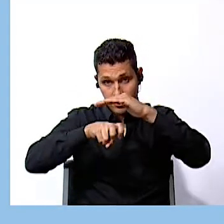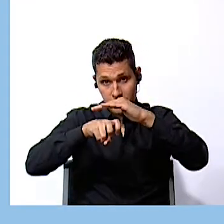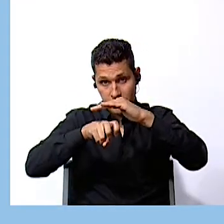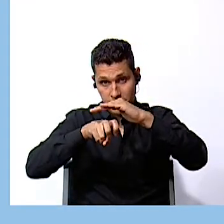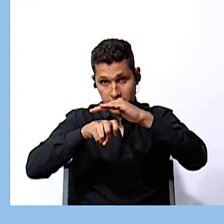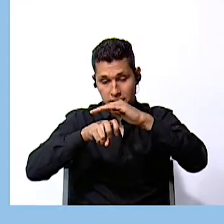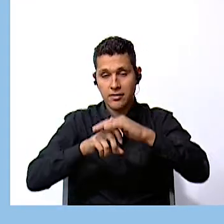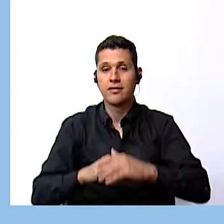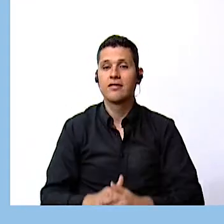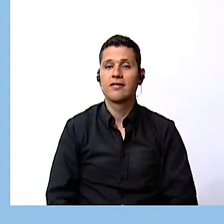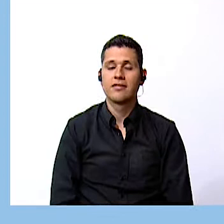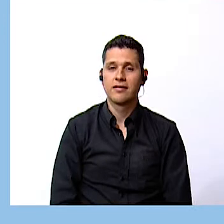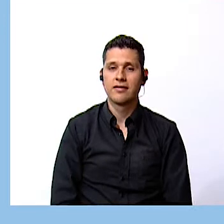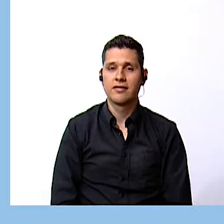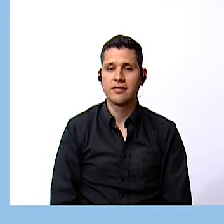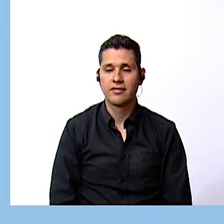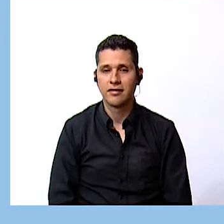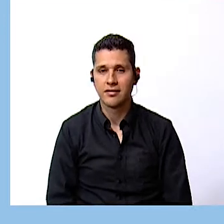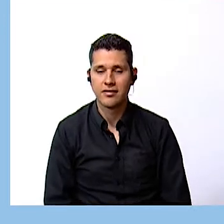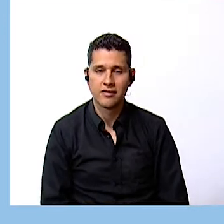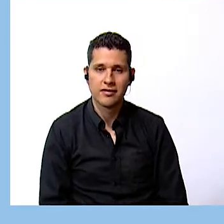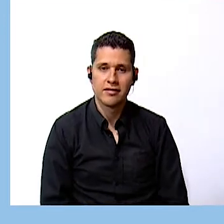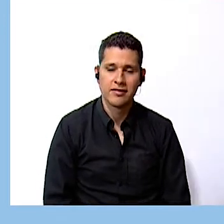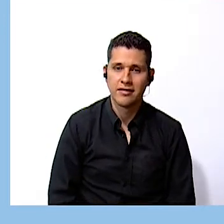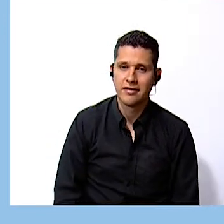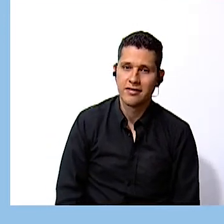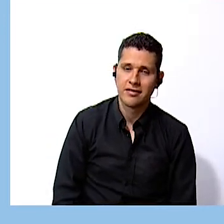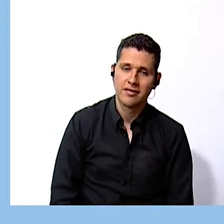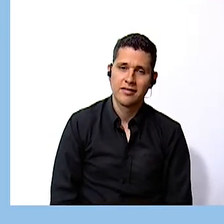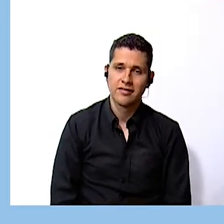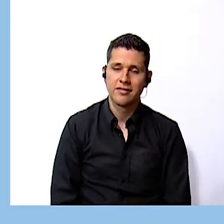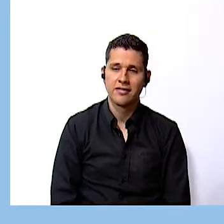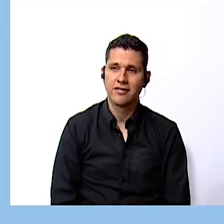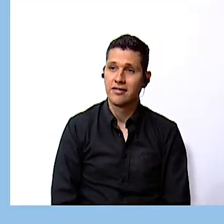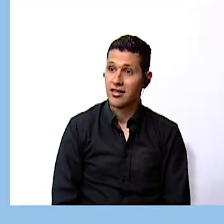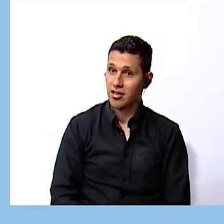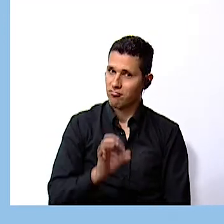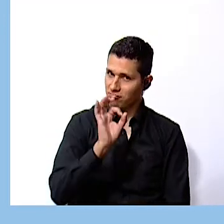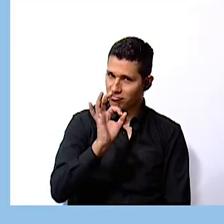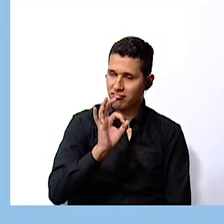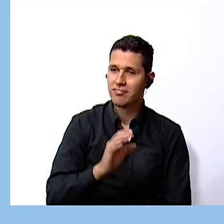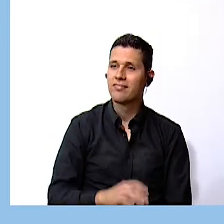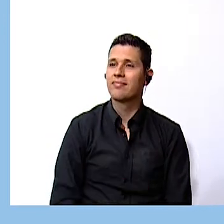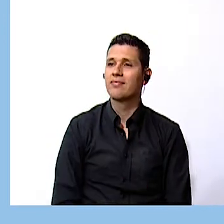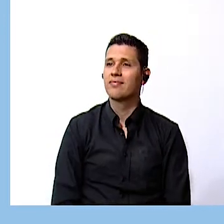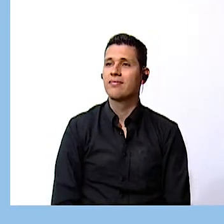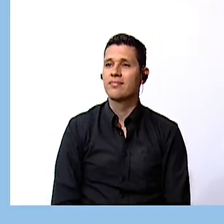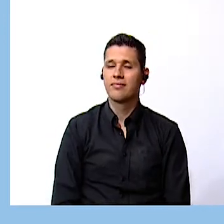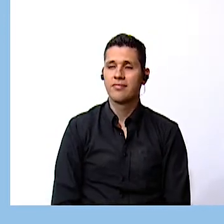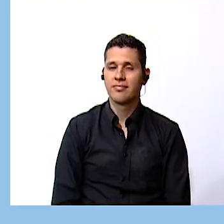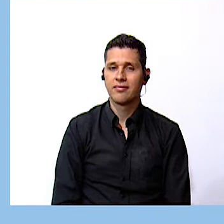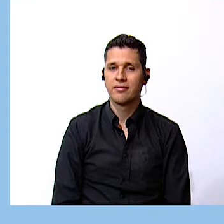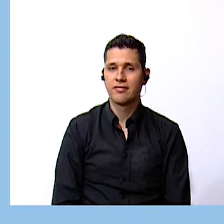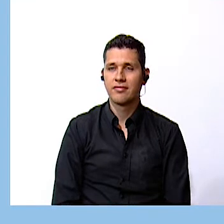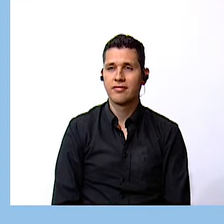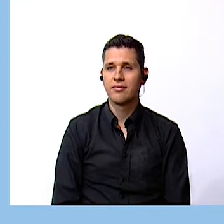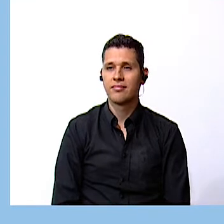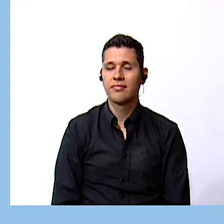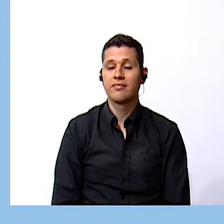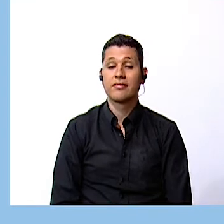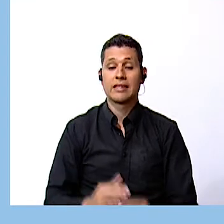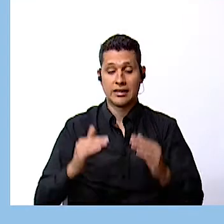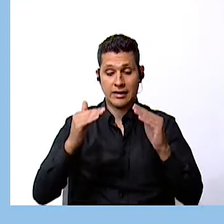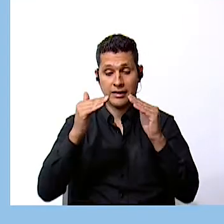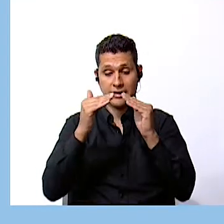bajo un pupitre o un escritorio. Very good. Stay on the second